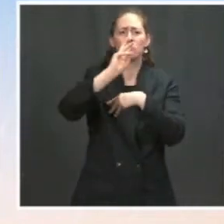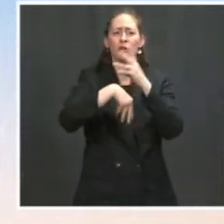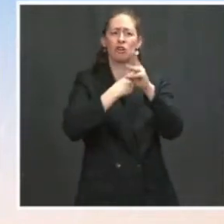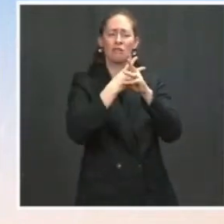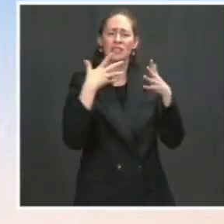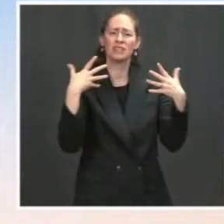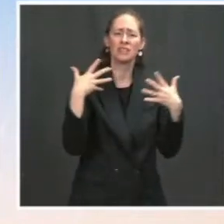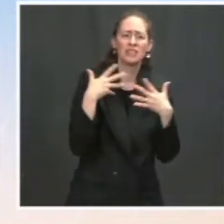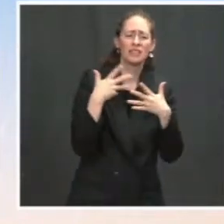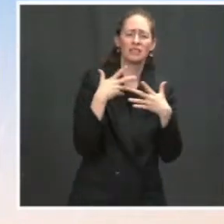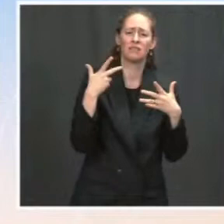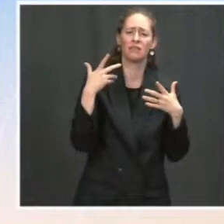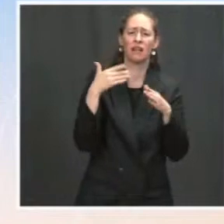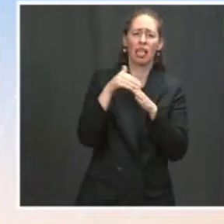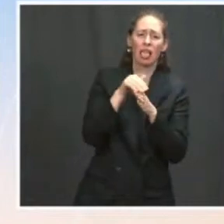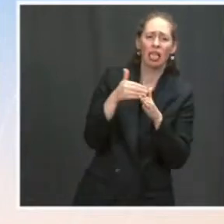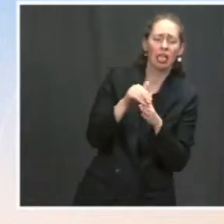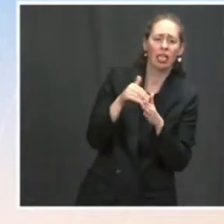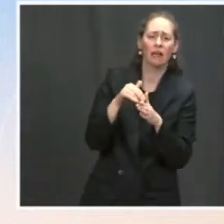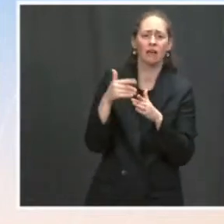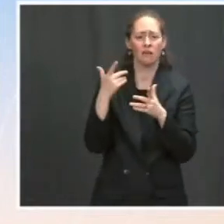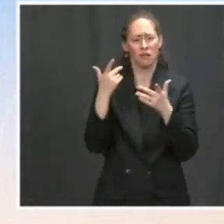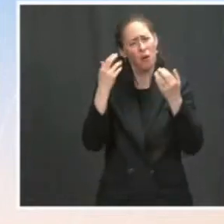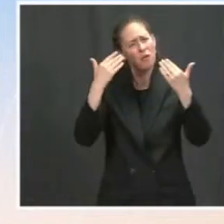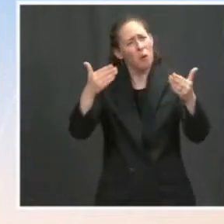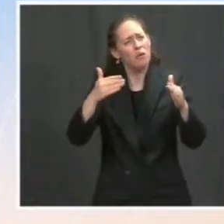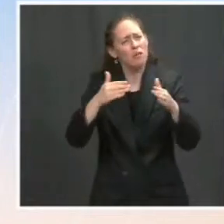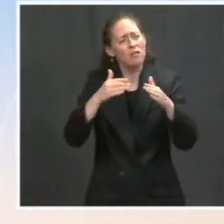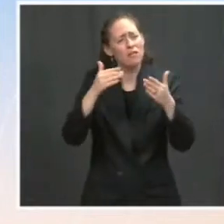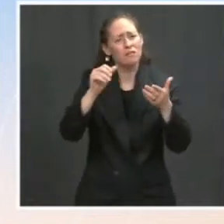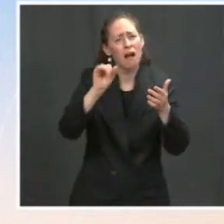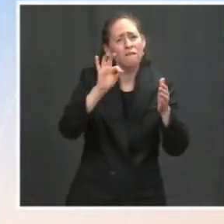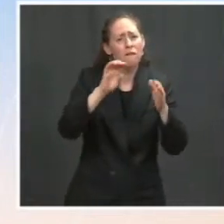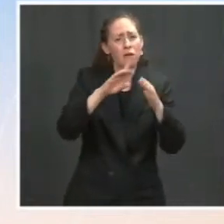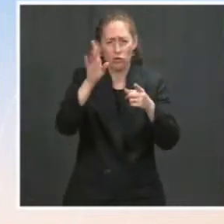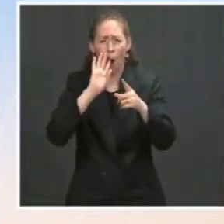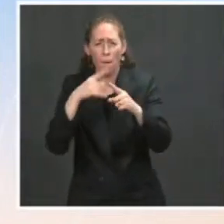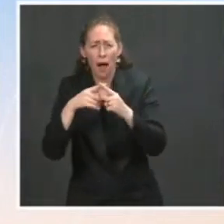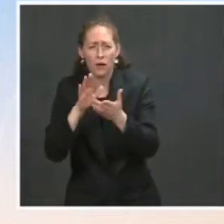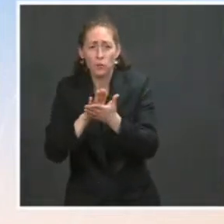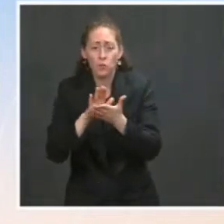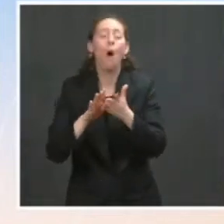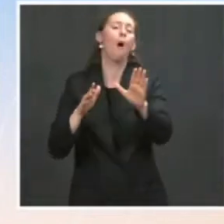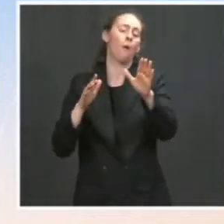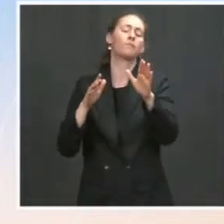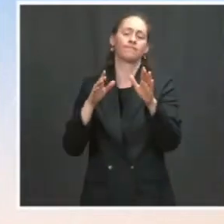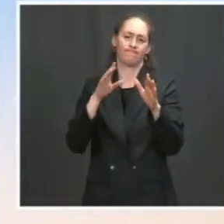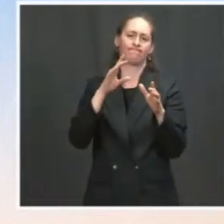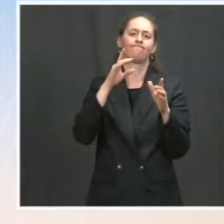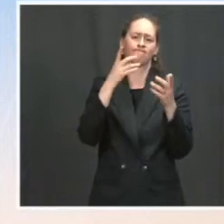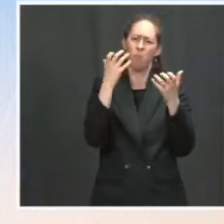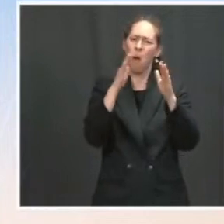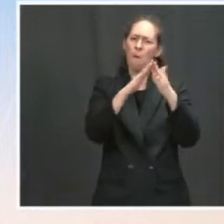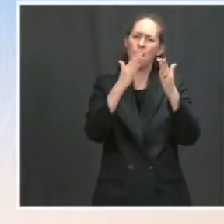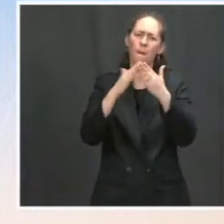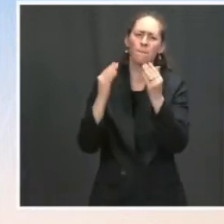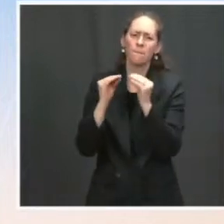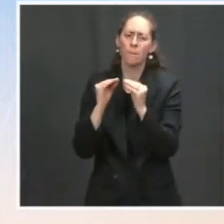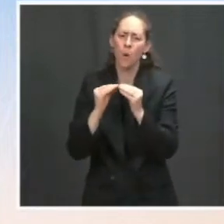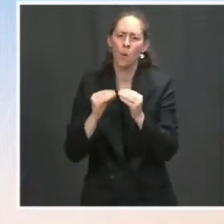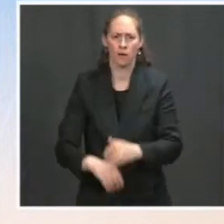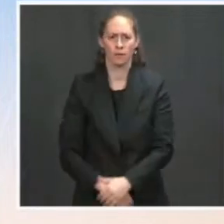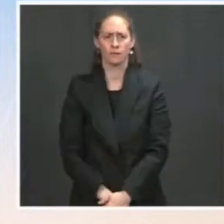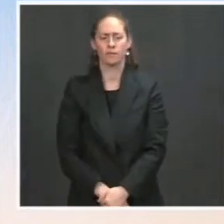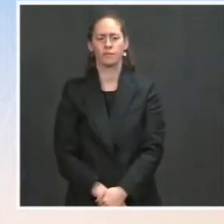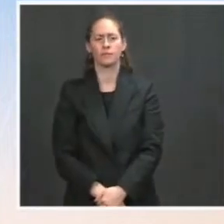can go as smoothly as possible? The reopening of schools. Well, we actually saw data that came out just last week that showed more than 50% of schools are open